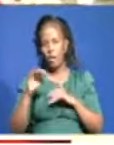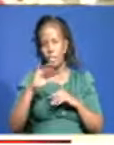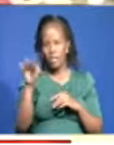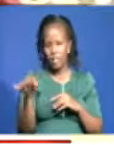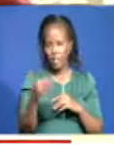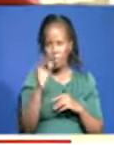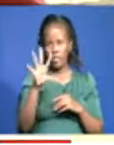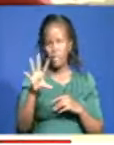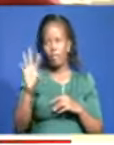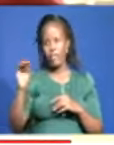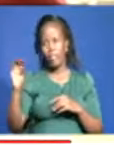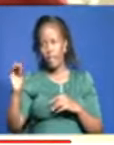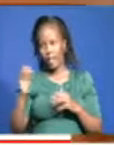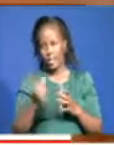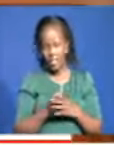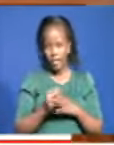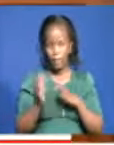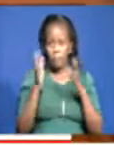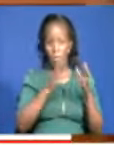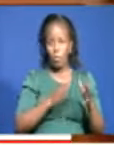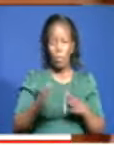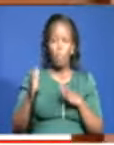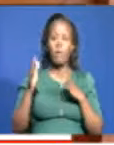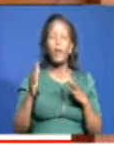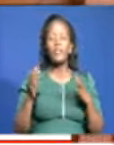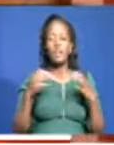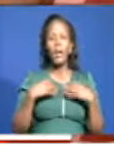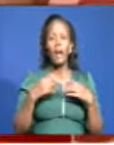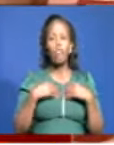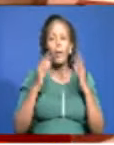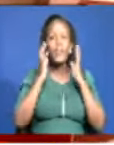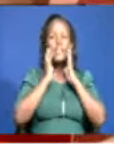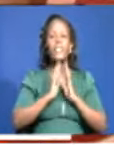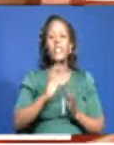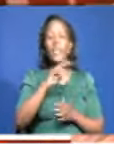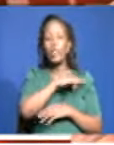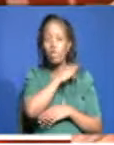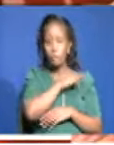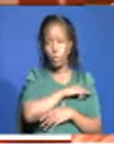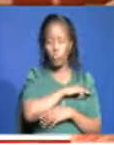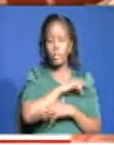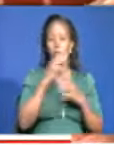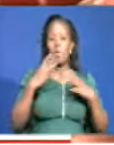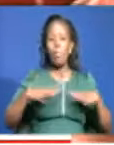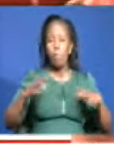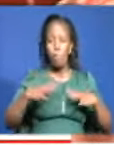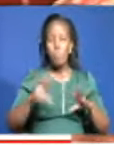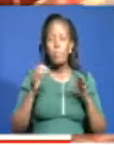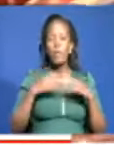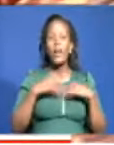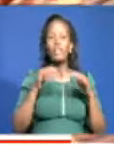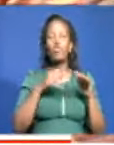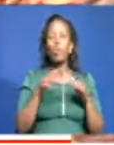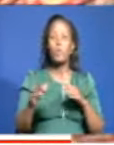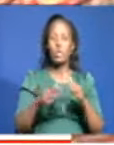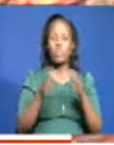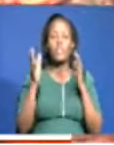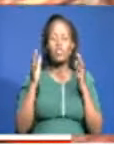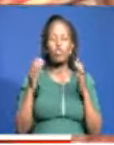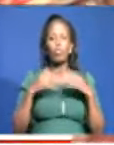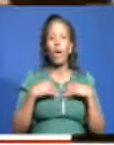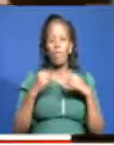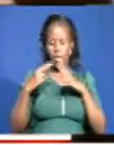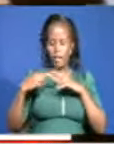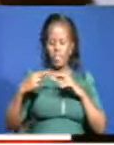event organized by Kenyatta National Hospital, the public and members of staff got a chance to undergo breast cancer